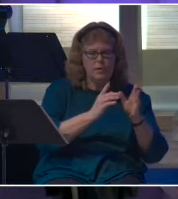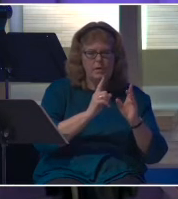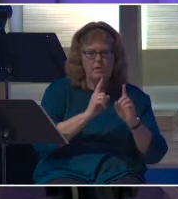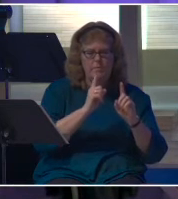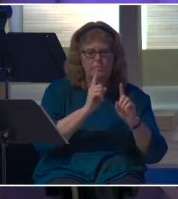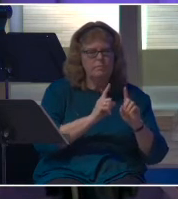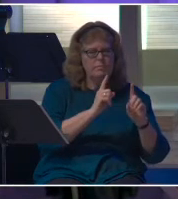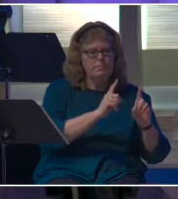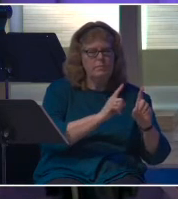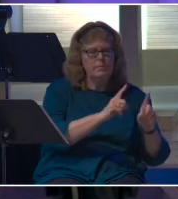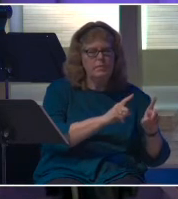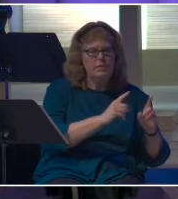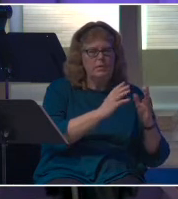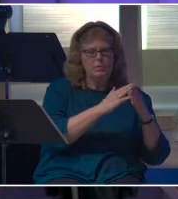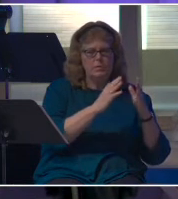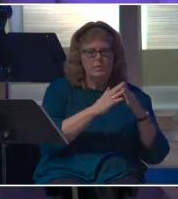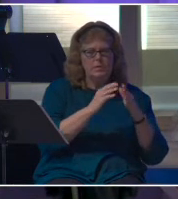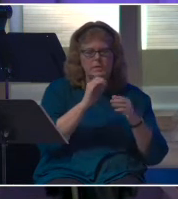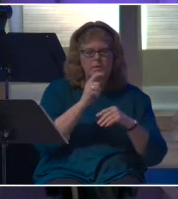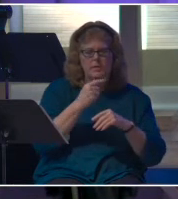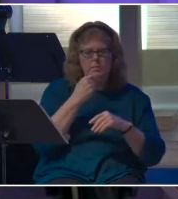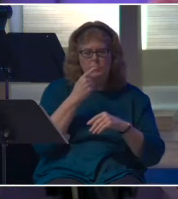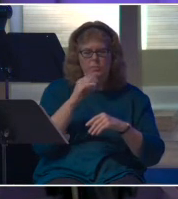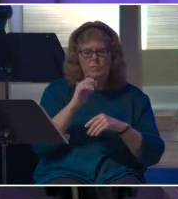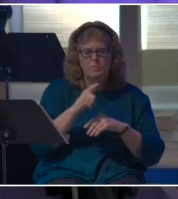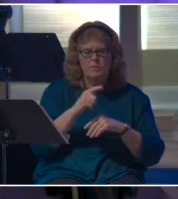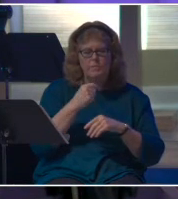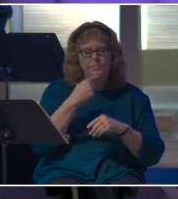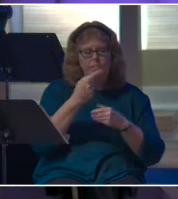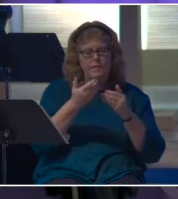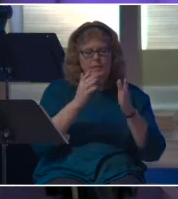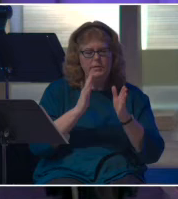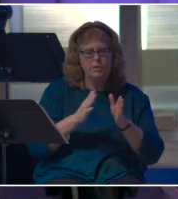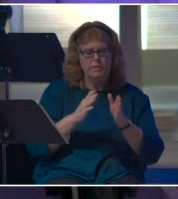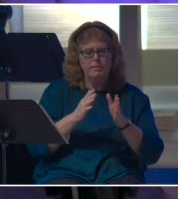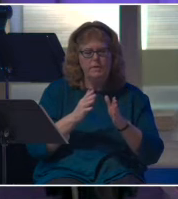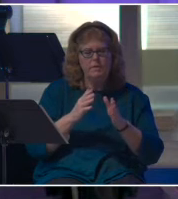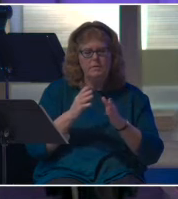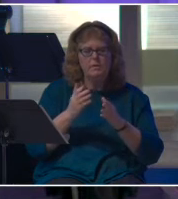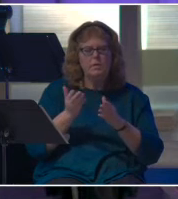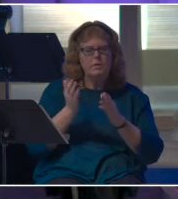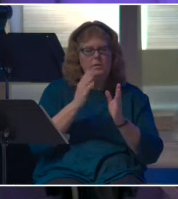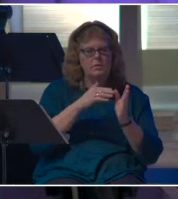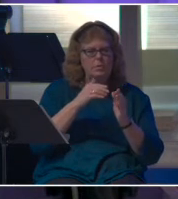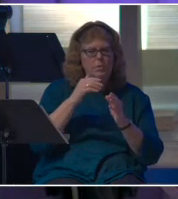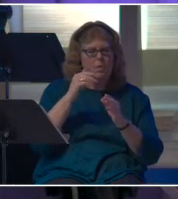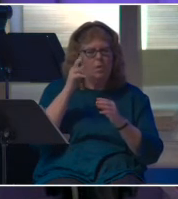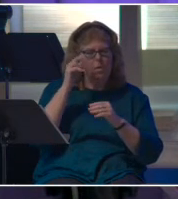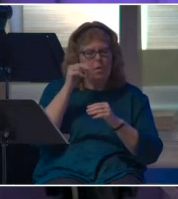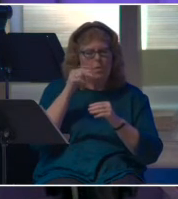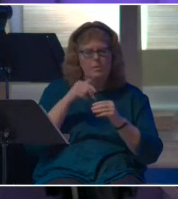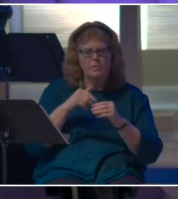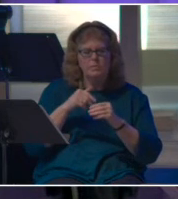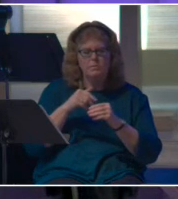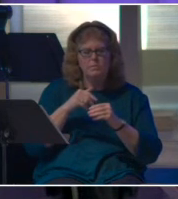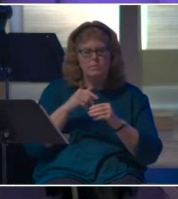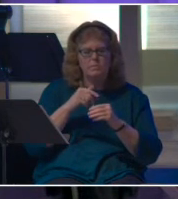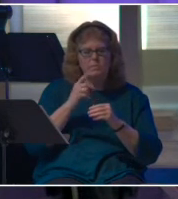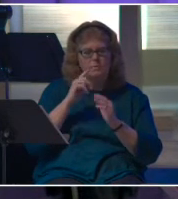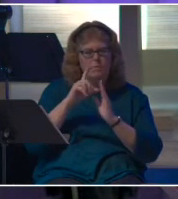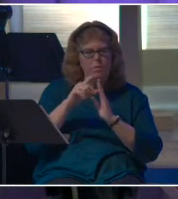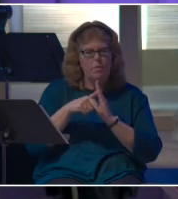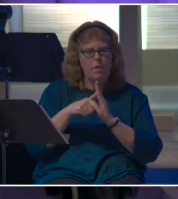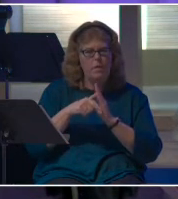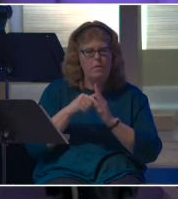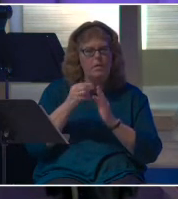going down to the outskirts of the city, Samuel said to Saul, "Tell the servant to pass on before us." And he was passed on, "Stop here yourself for a while, that I